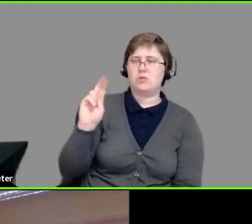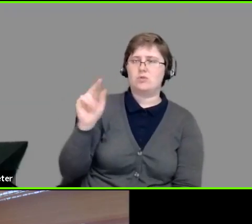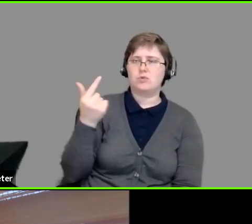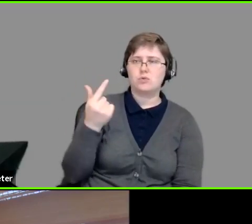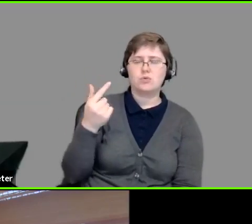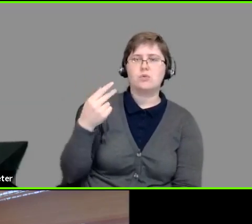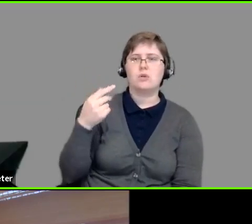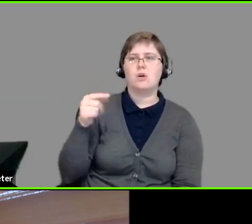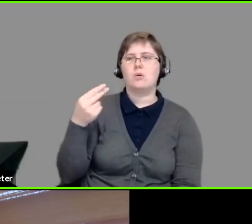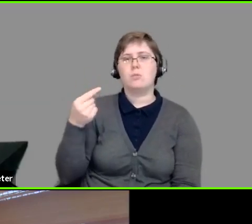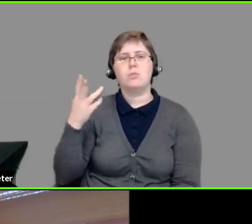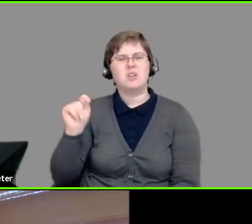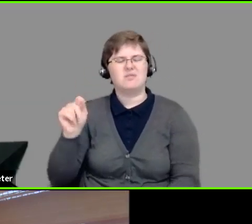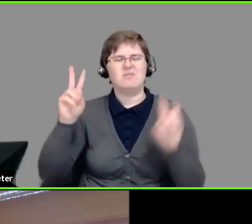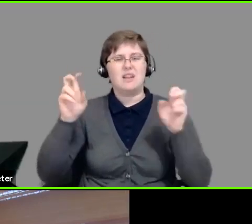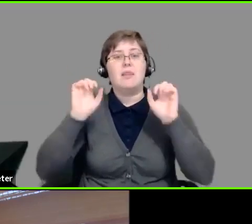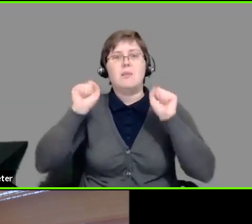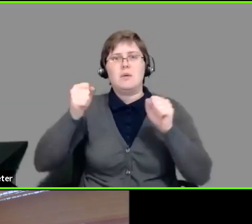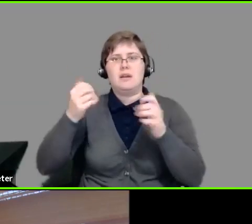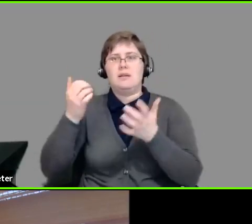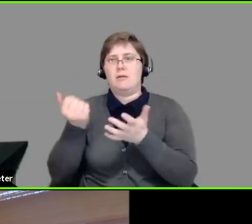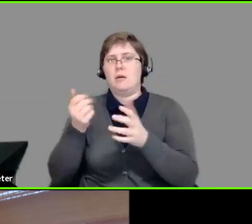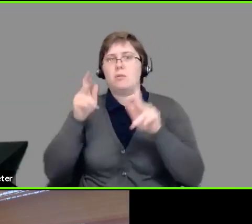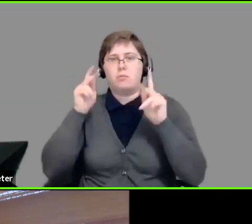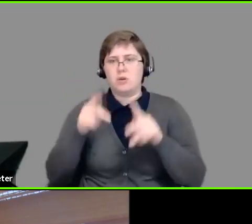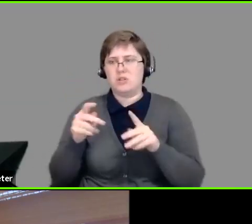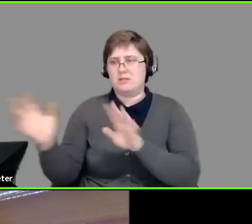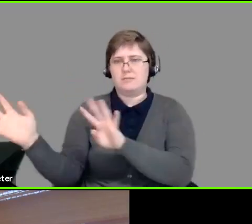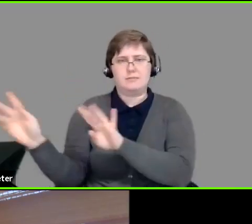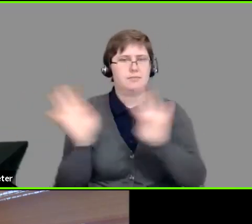move people through these vaccine